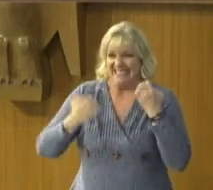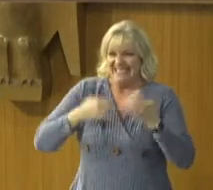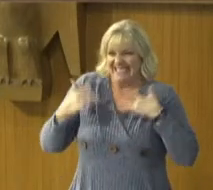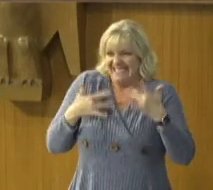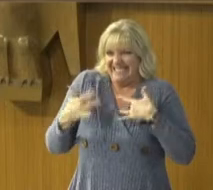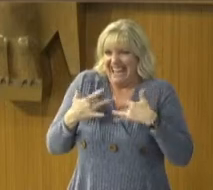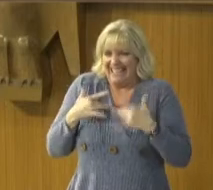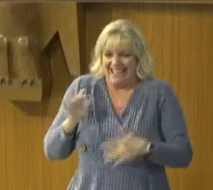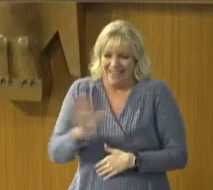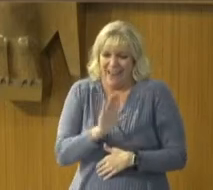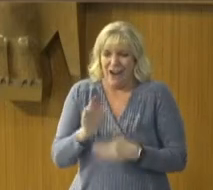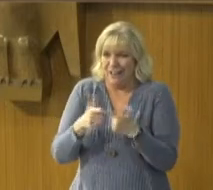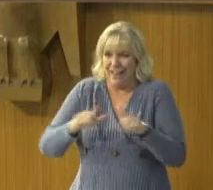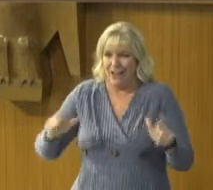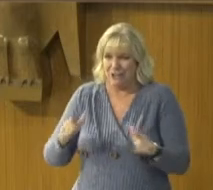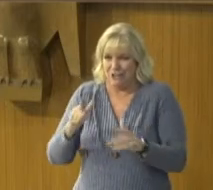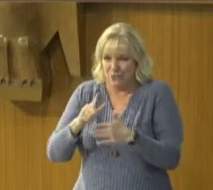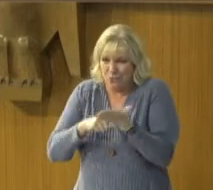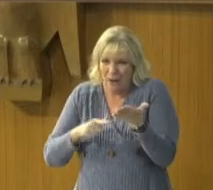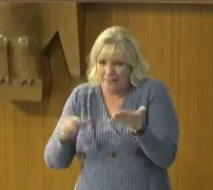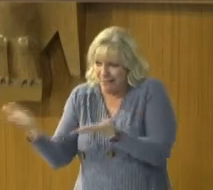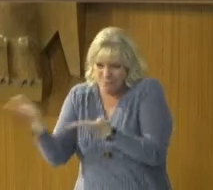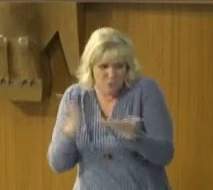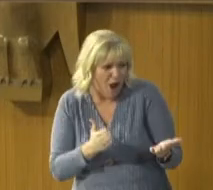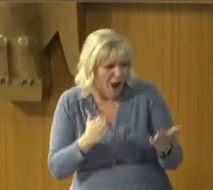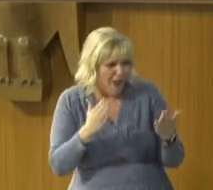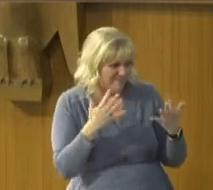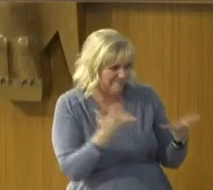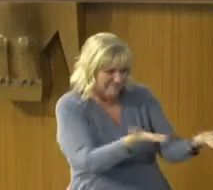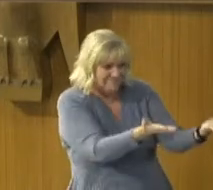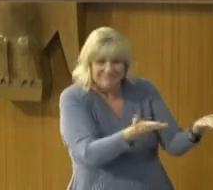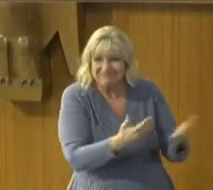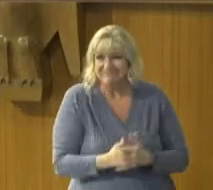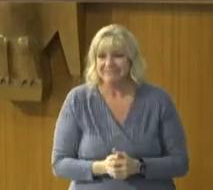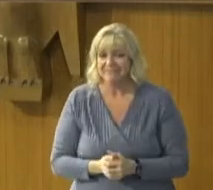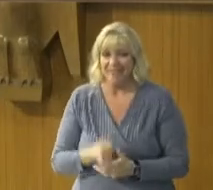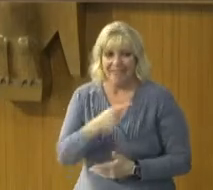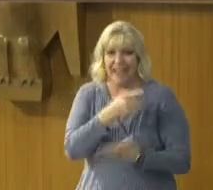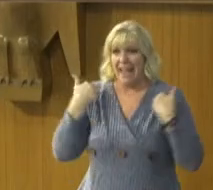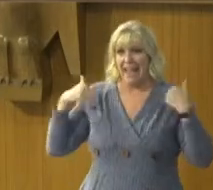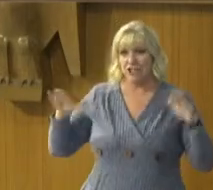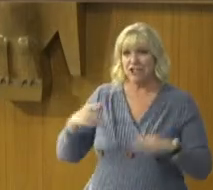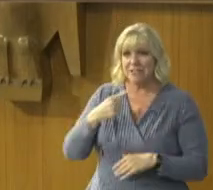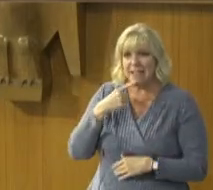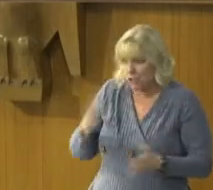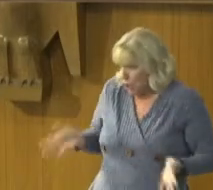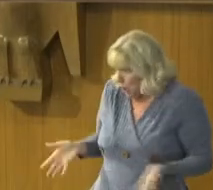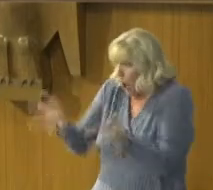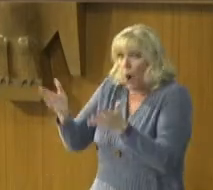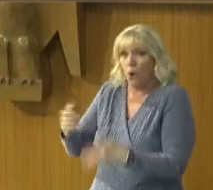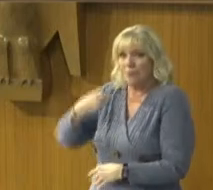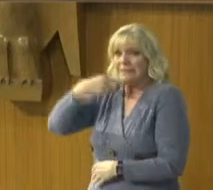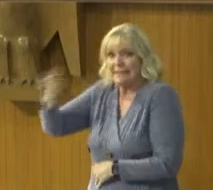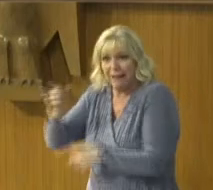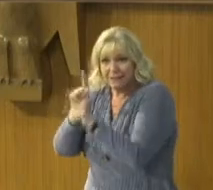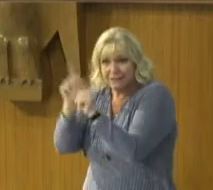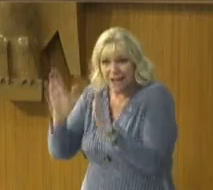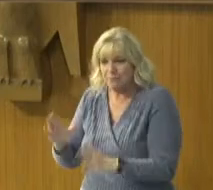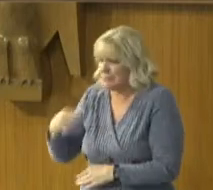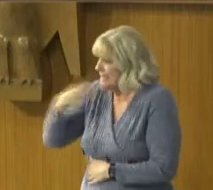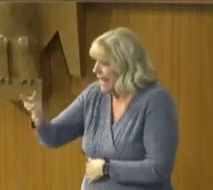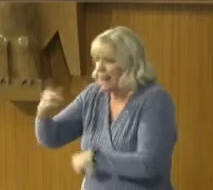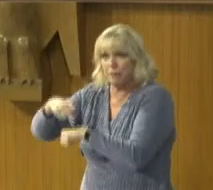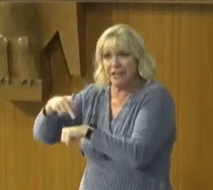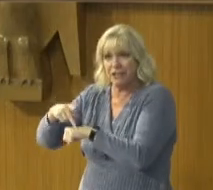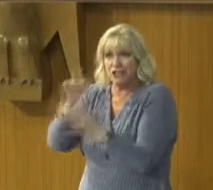that morning. And this unexpected angel tells them, "Go and tell the disciples and Peter that Jesus